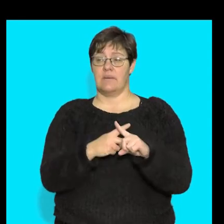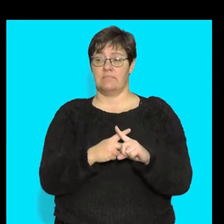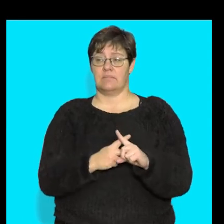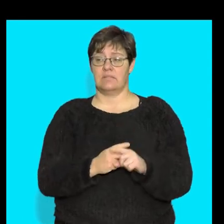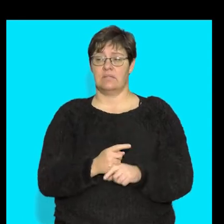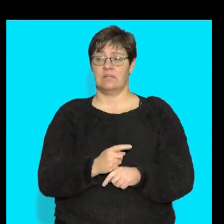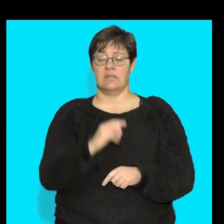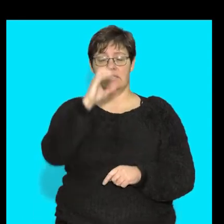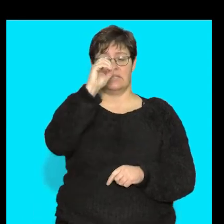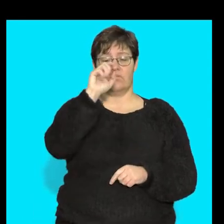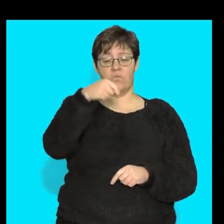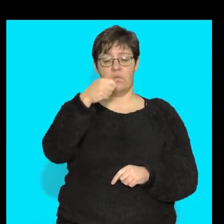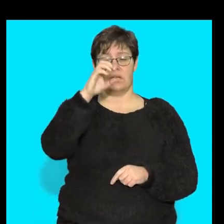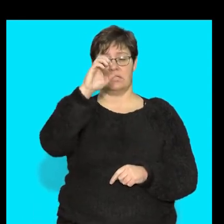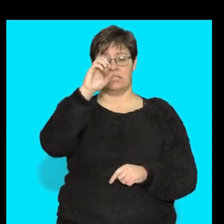multiplied by the